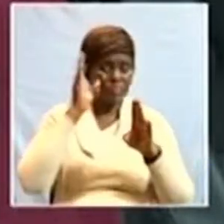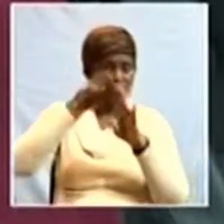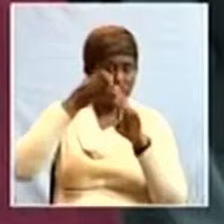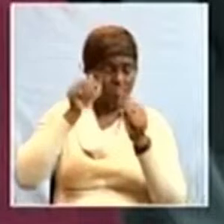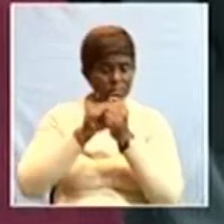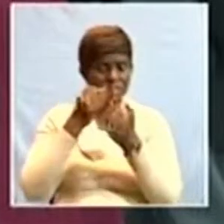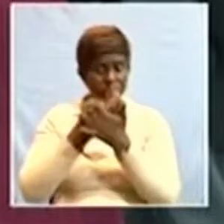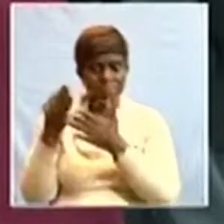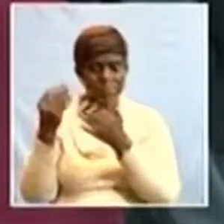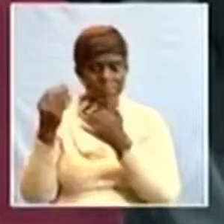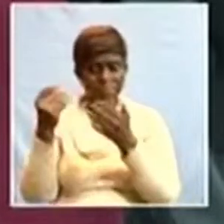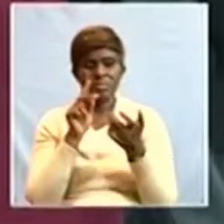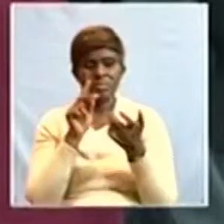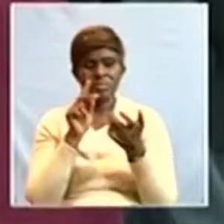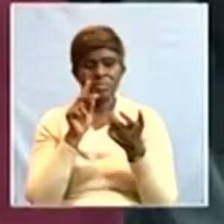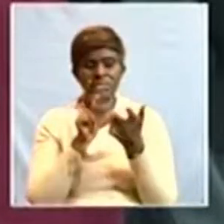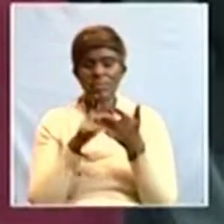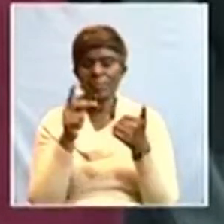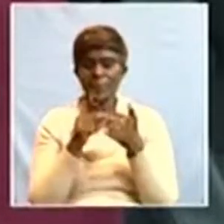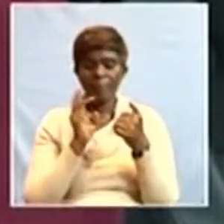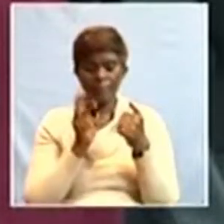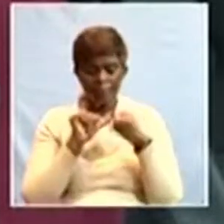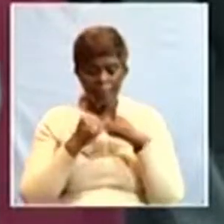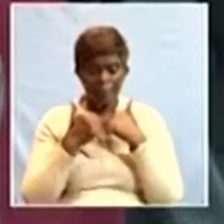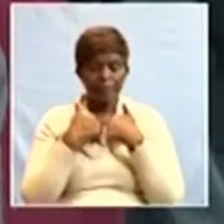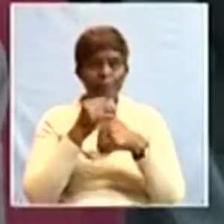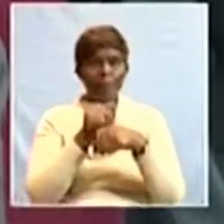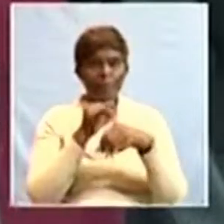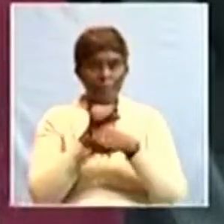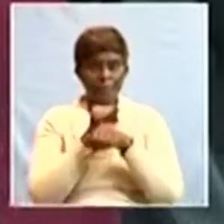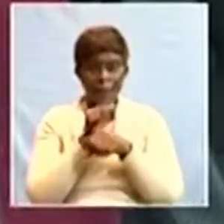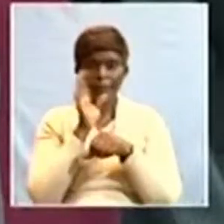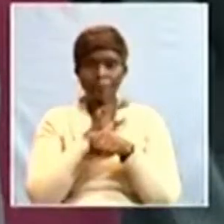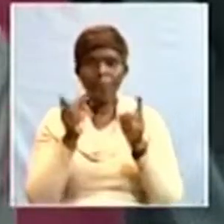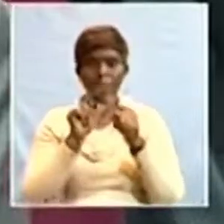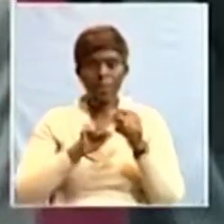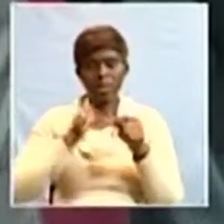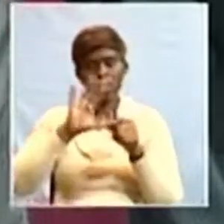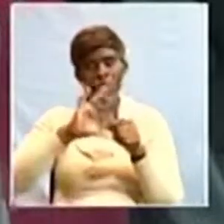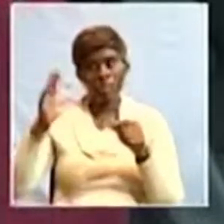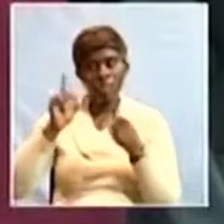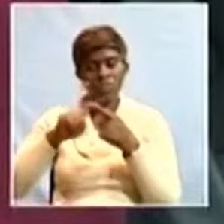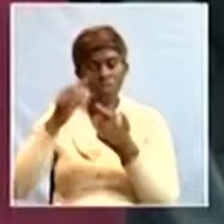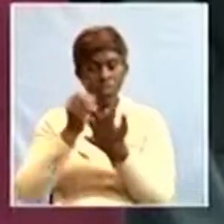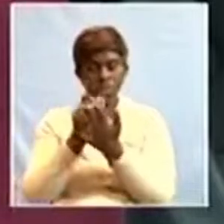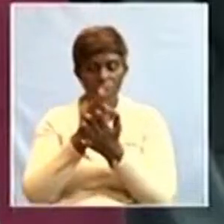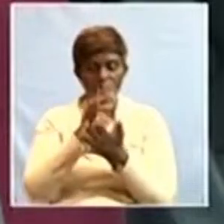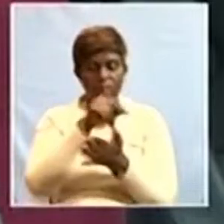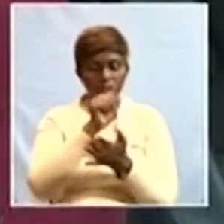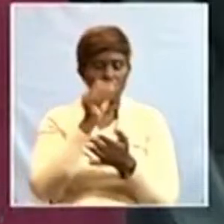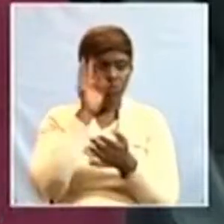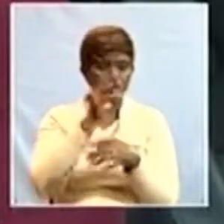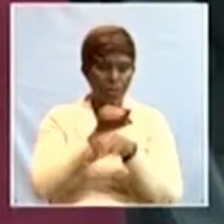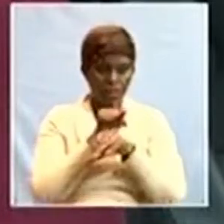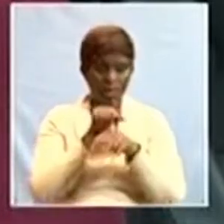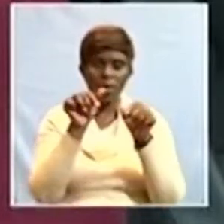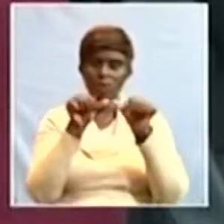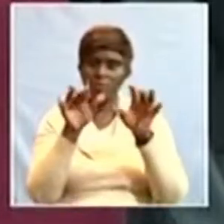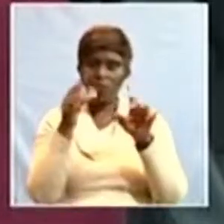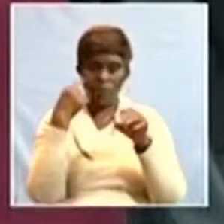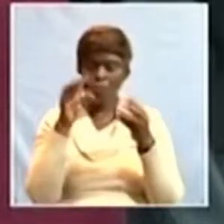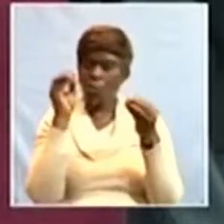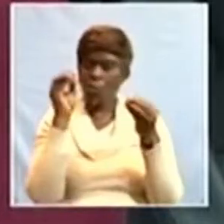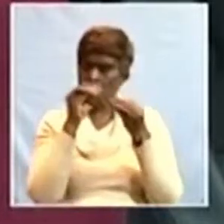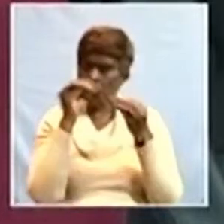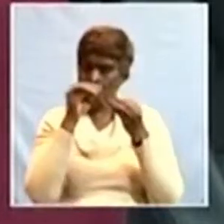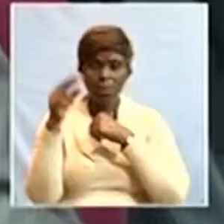the FSIP database. We have invited, and when we go back through the office of the PS, we will invite the auditors for a more